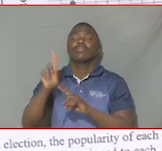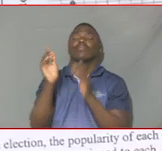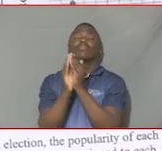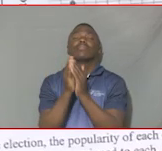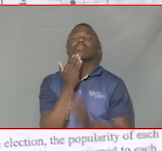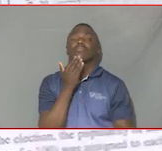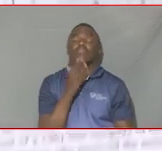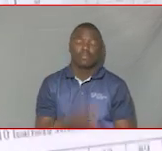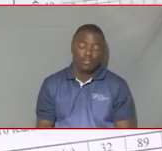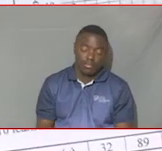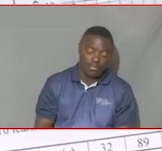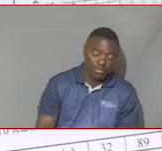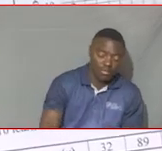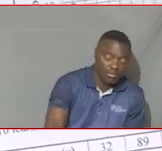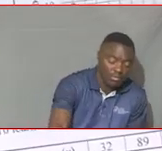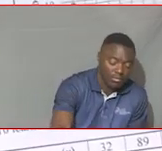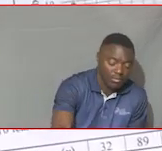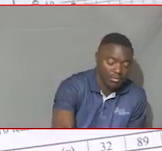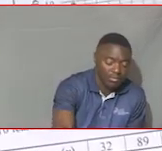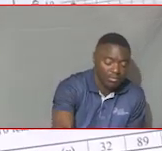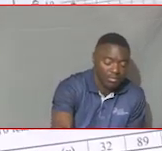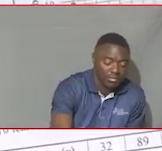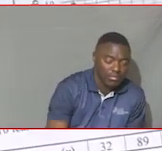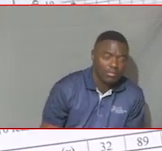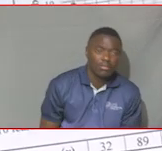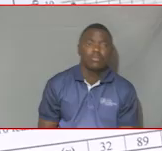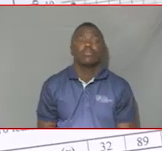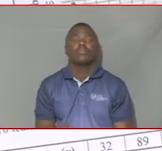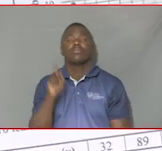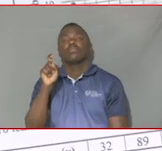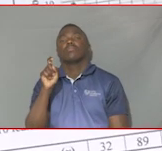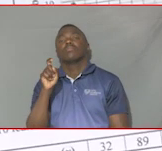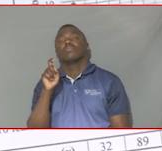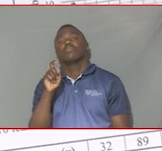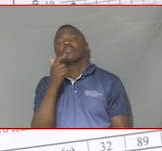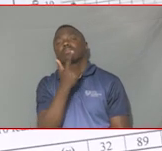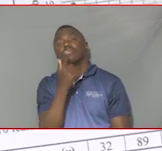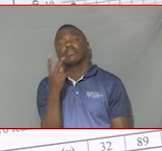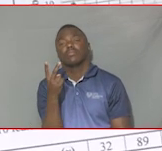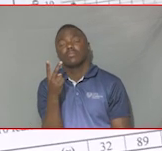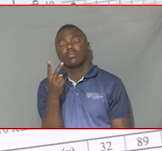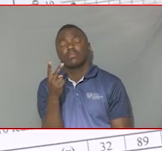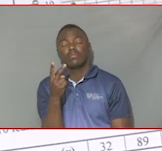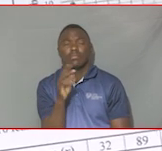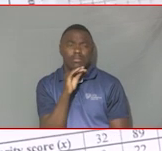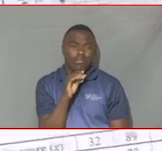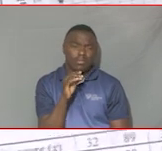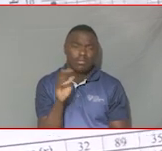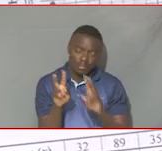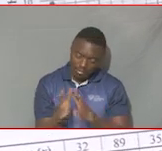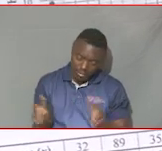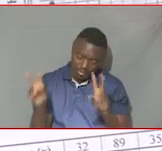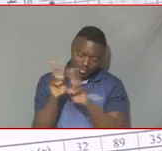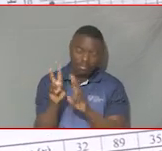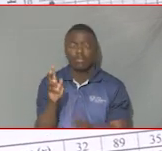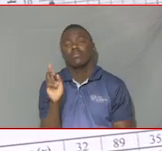Now people, all we need to do is in place of X, I need to replace 72. That gives you a value